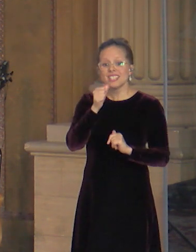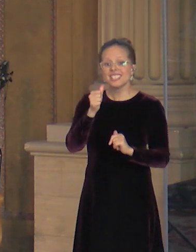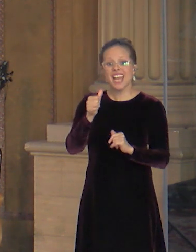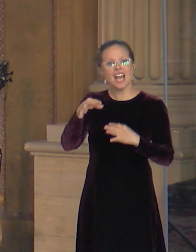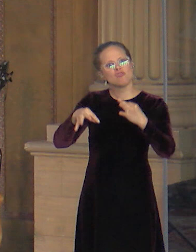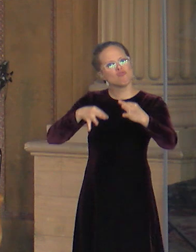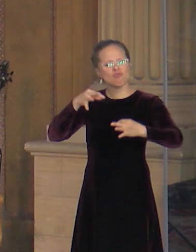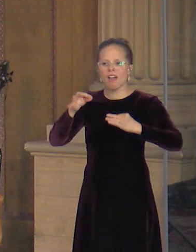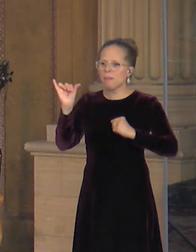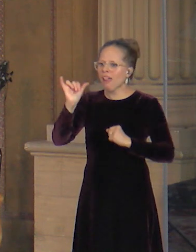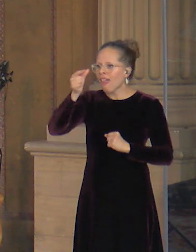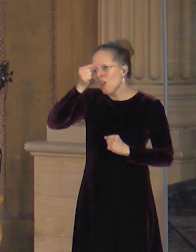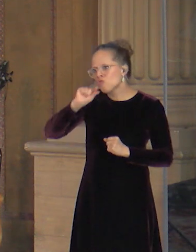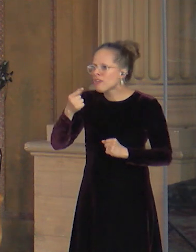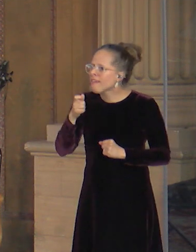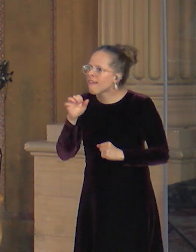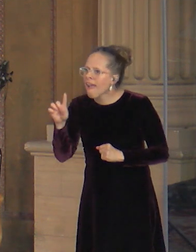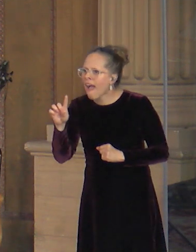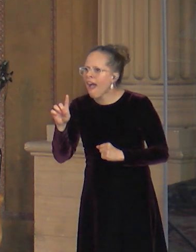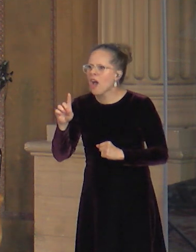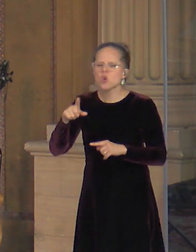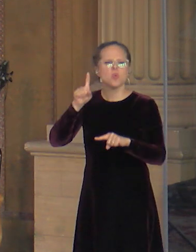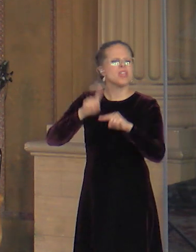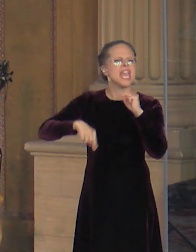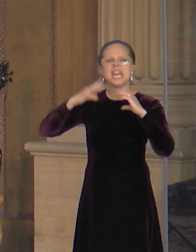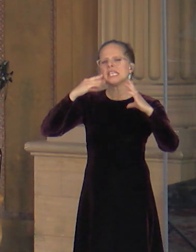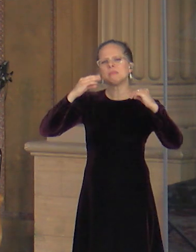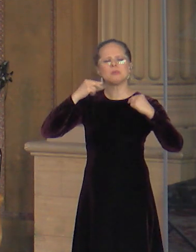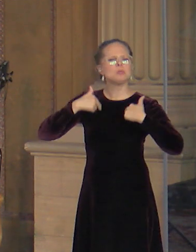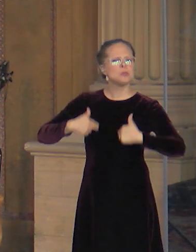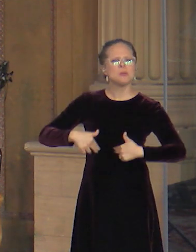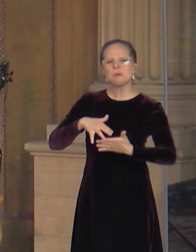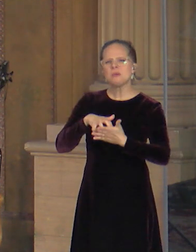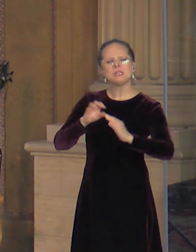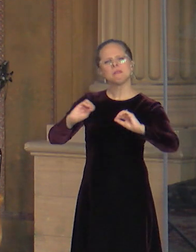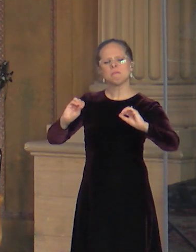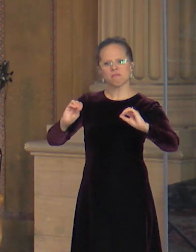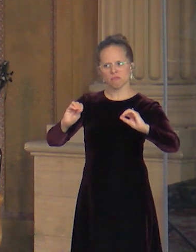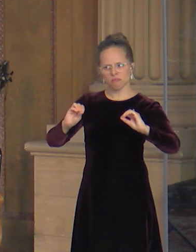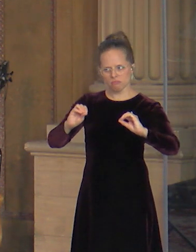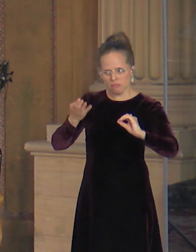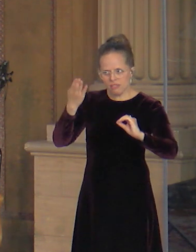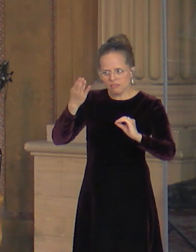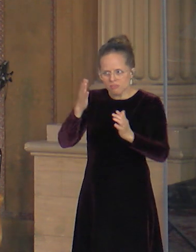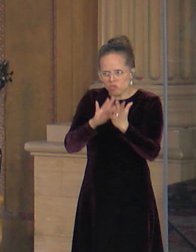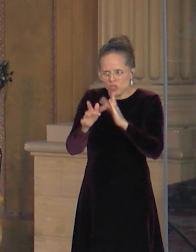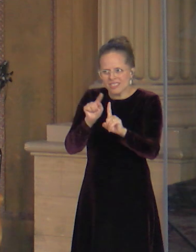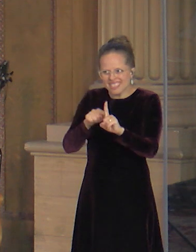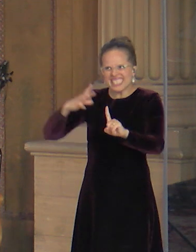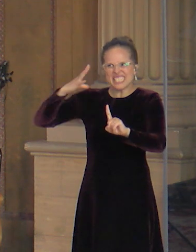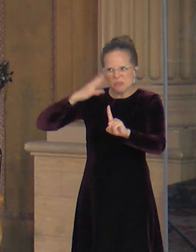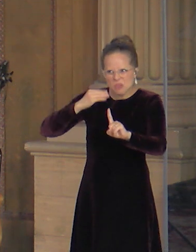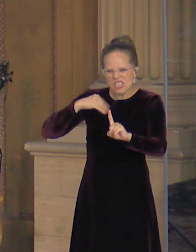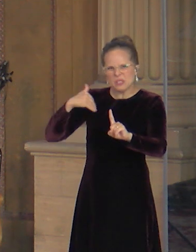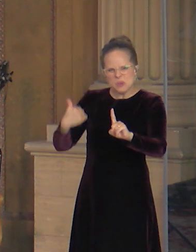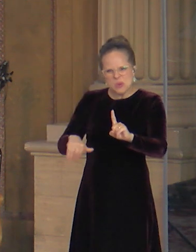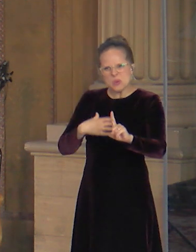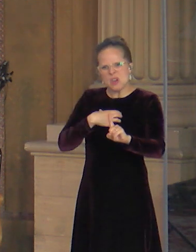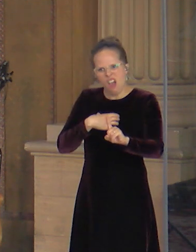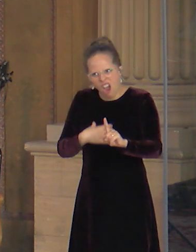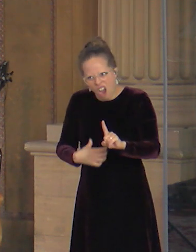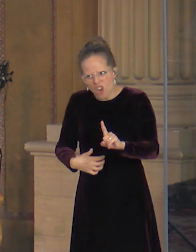Greek God who is immune to human weaknesses and not feeling these things he's being described like he's truly human